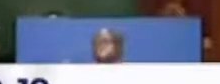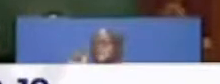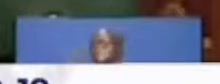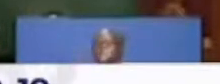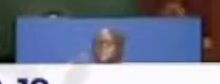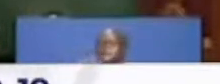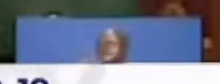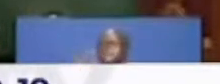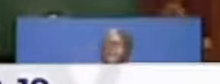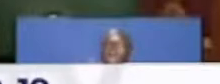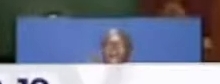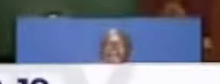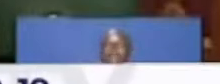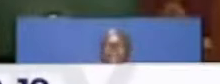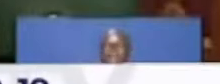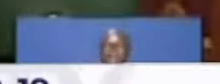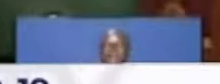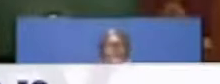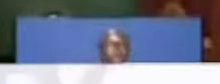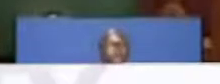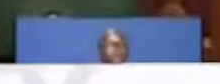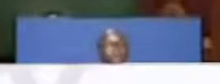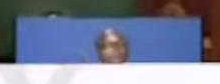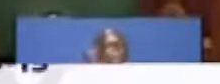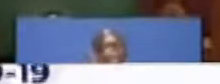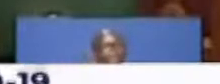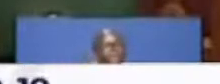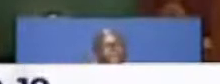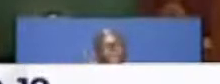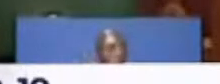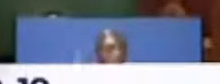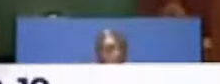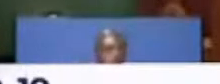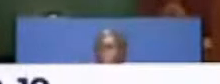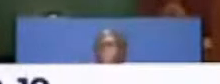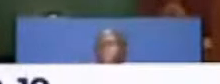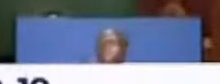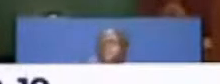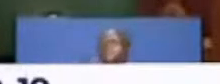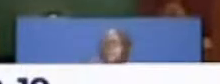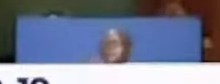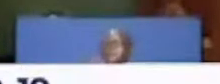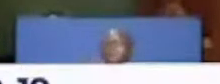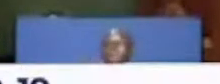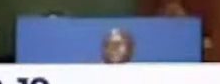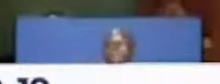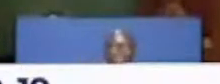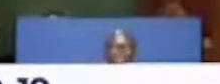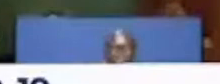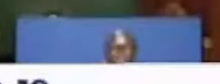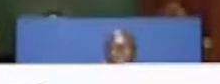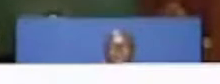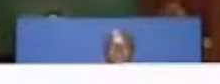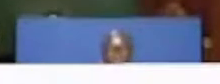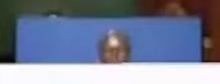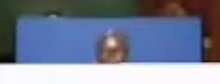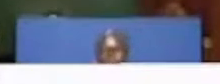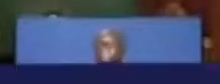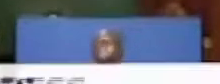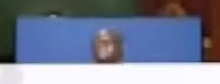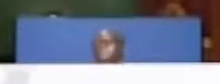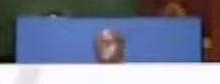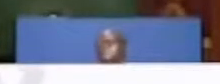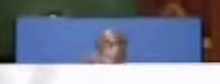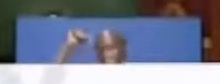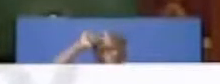10,399 hospital beds in 2021. Through the Managed Equipment Service project, my